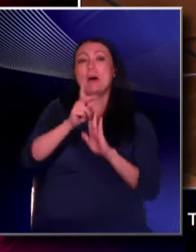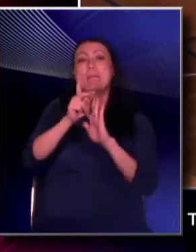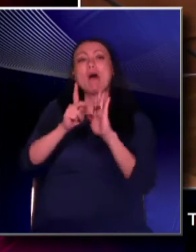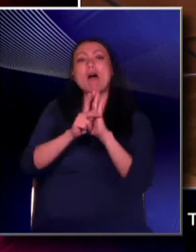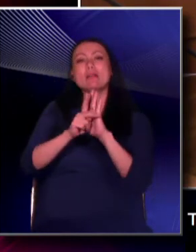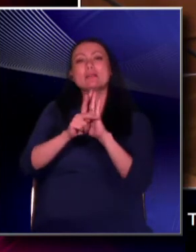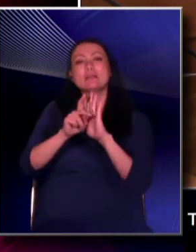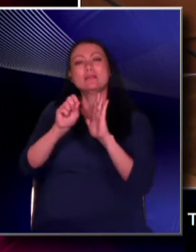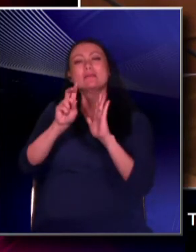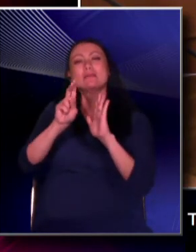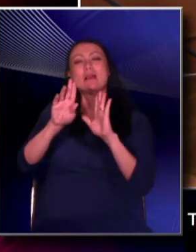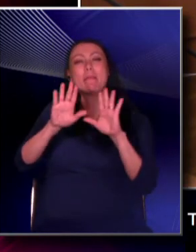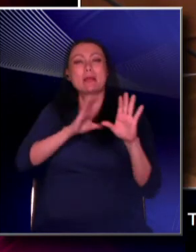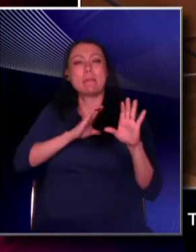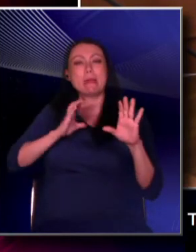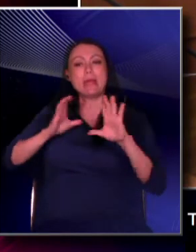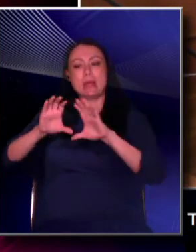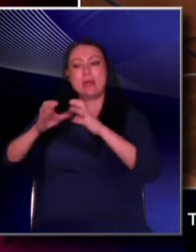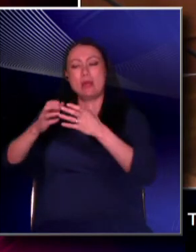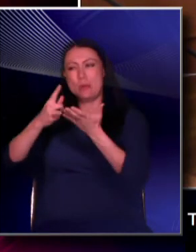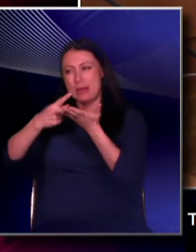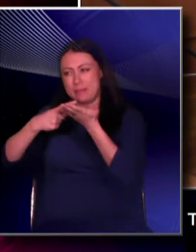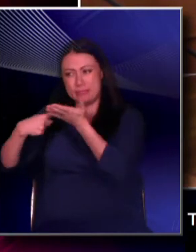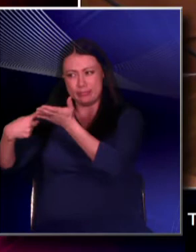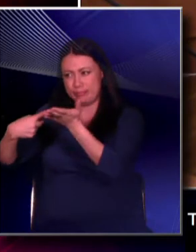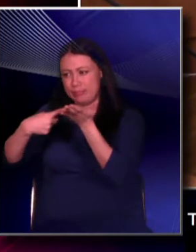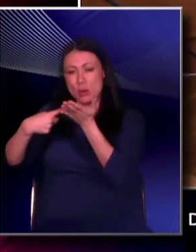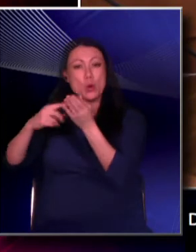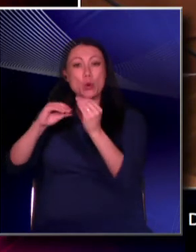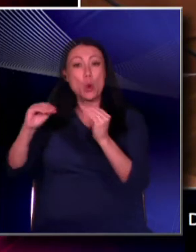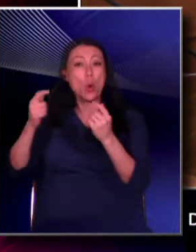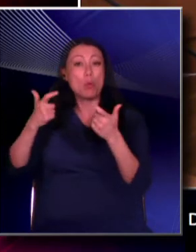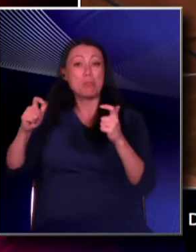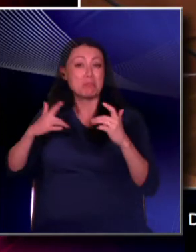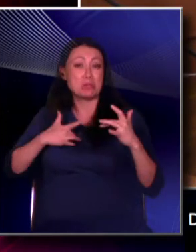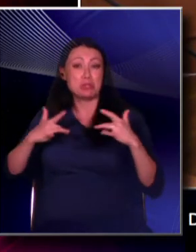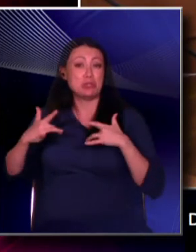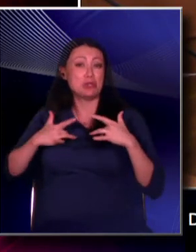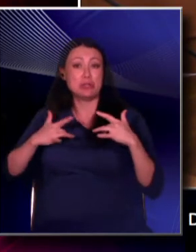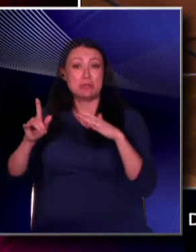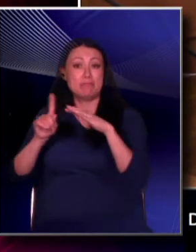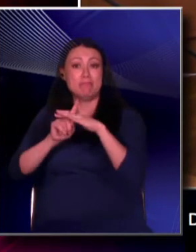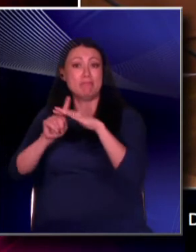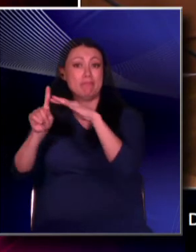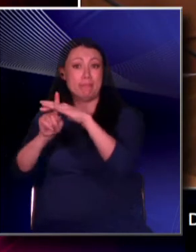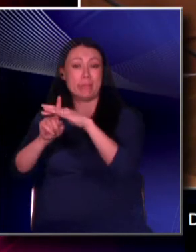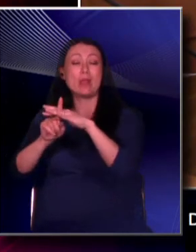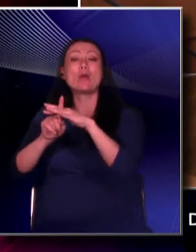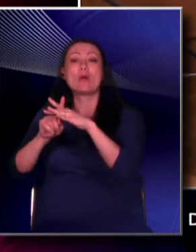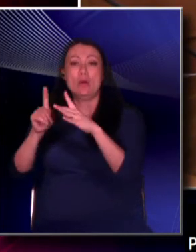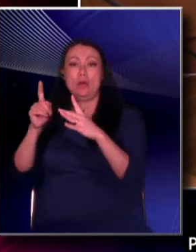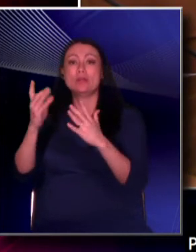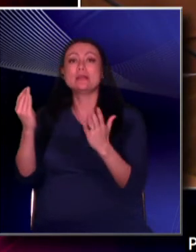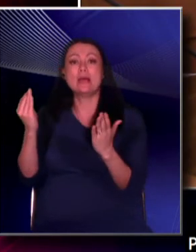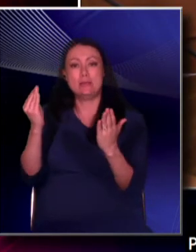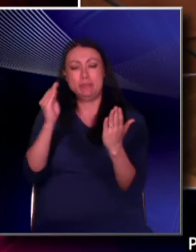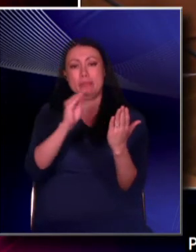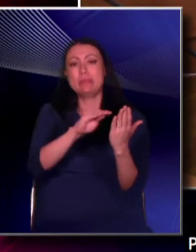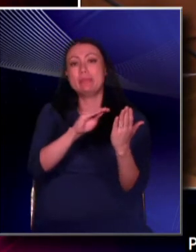and we had some good discussion around it. No major concerns were raised. It was placed on the